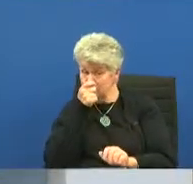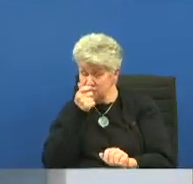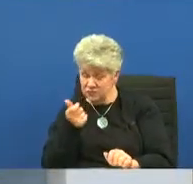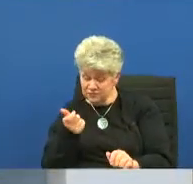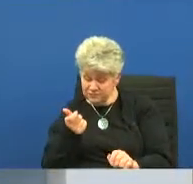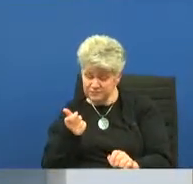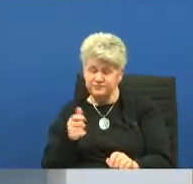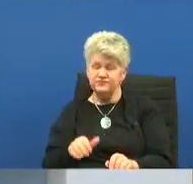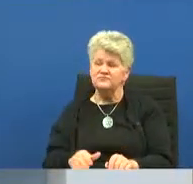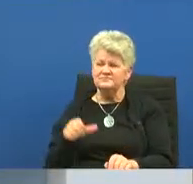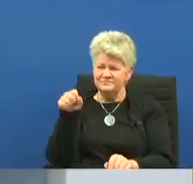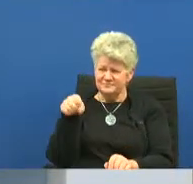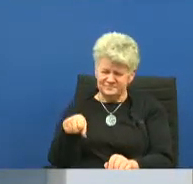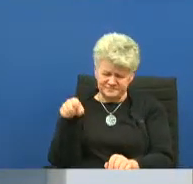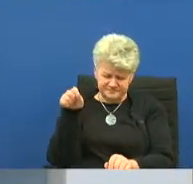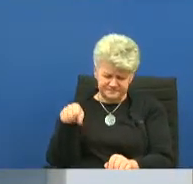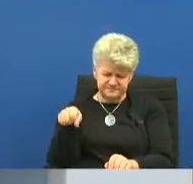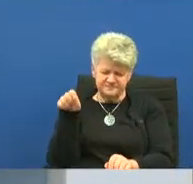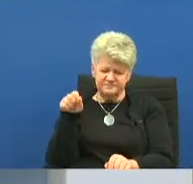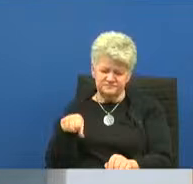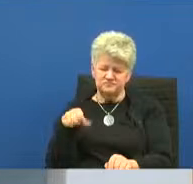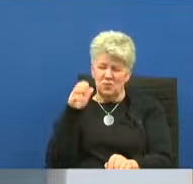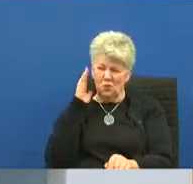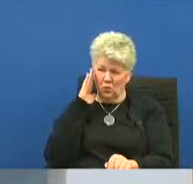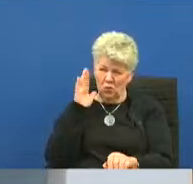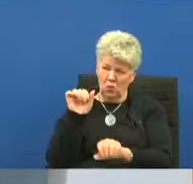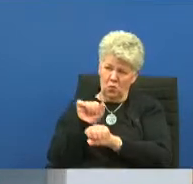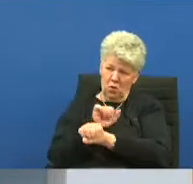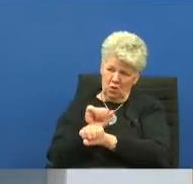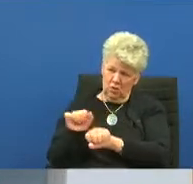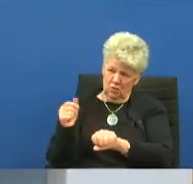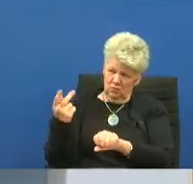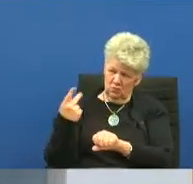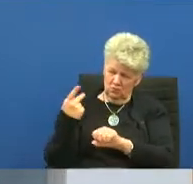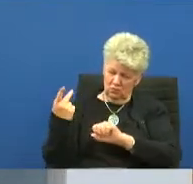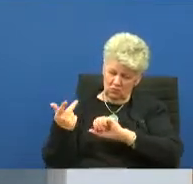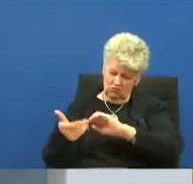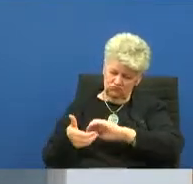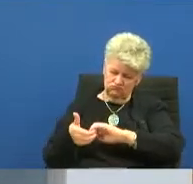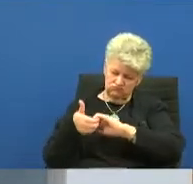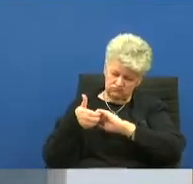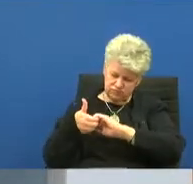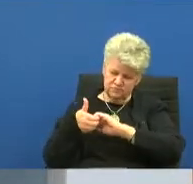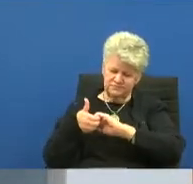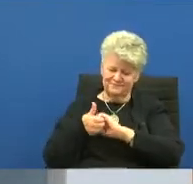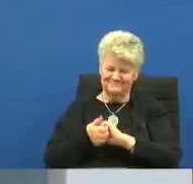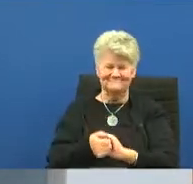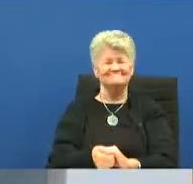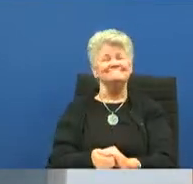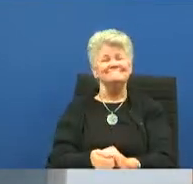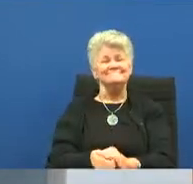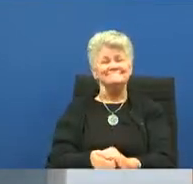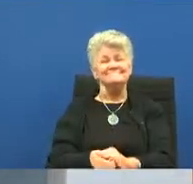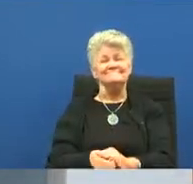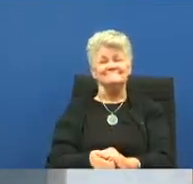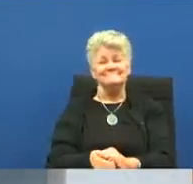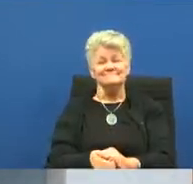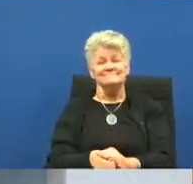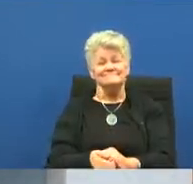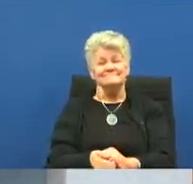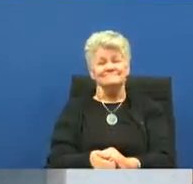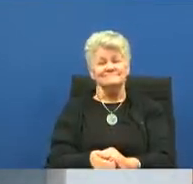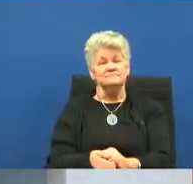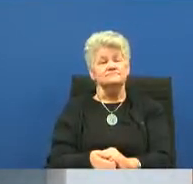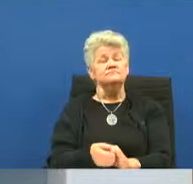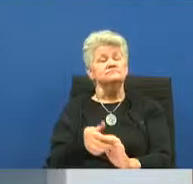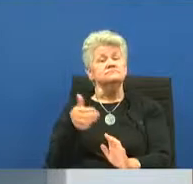we can get you a draft petition to circulate amongst the community. We'll be happy to do that. Okay, wonderful. Thank you. Do we